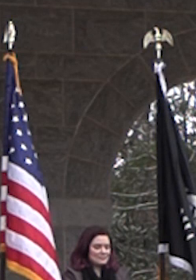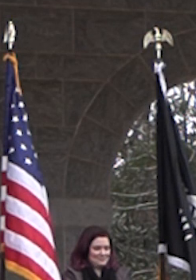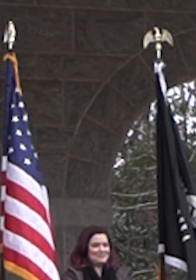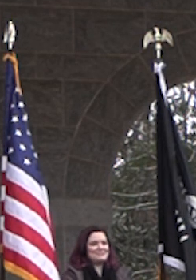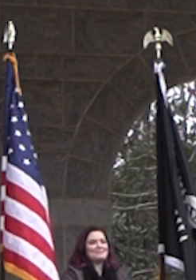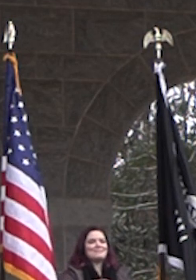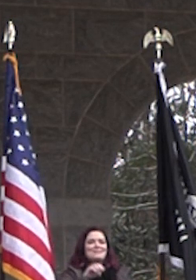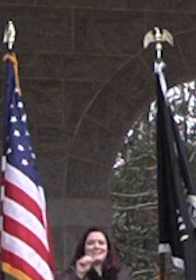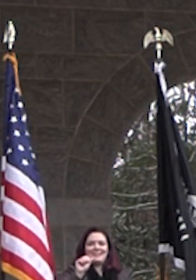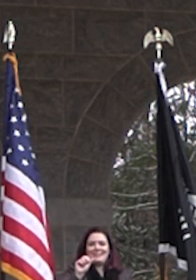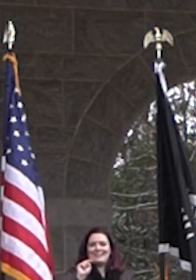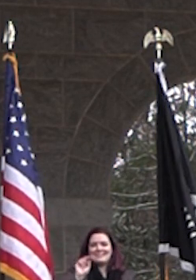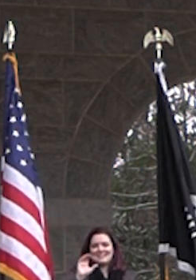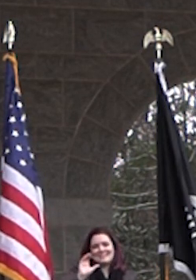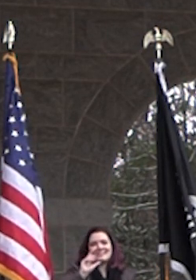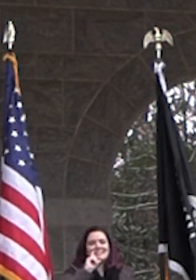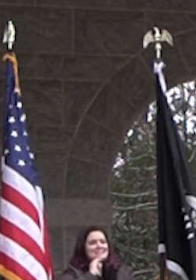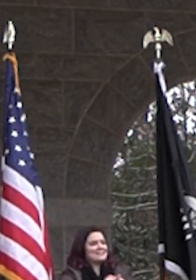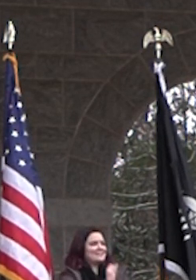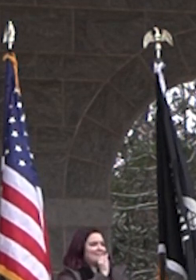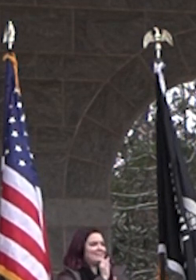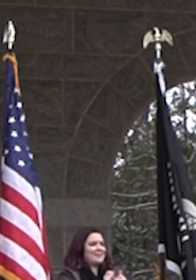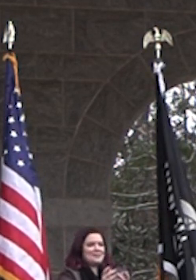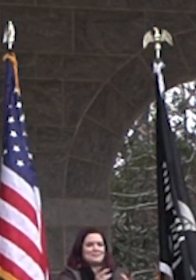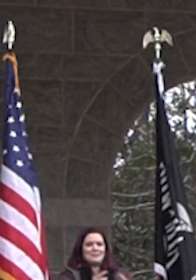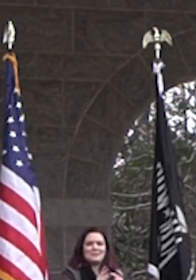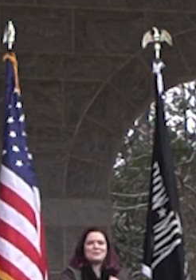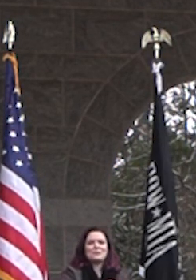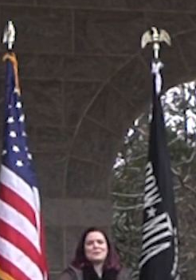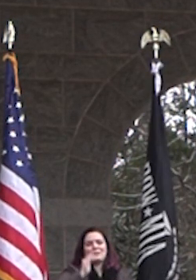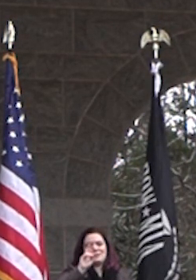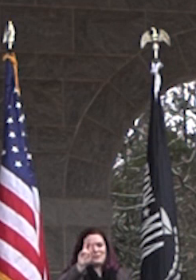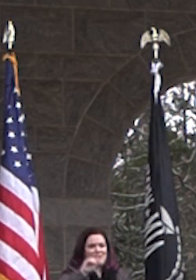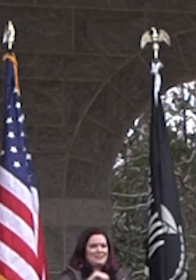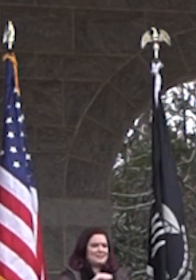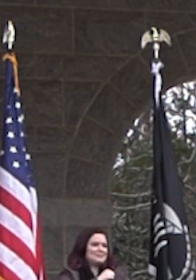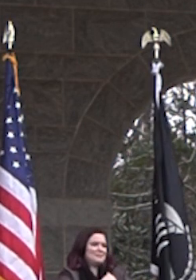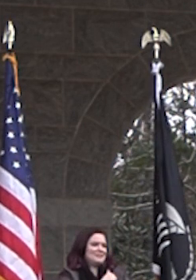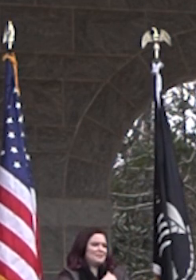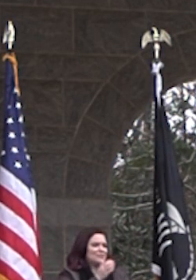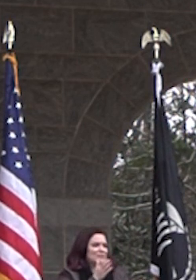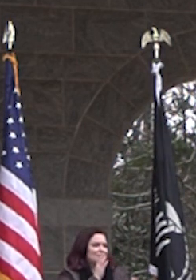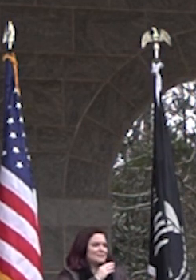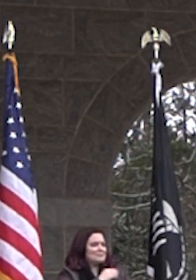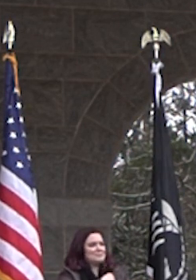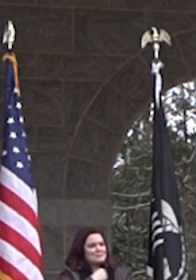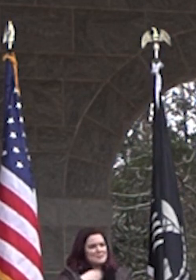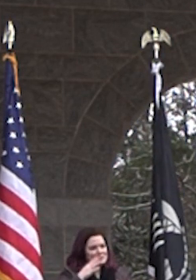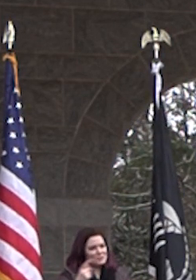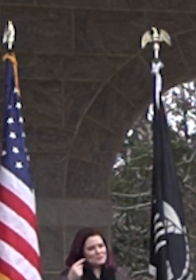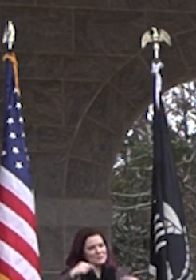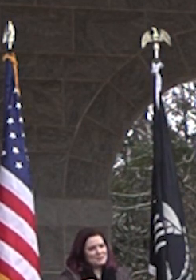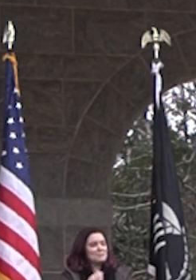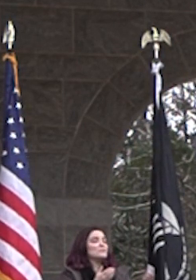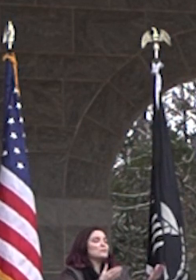Andersonville National Cemetery is the final resting place for over 20,000 military service members who served,